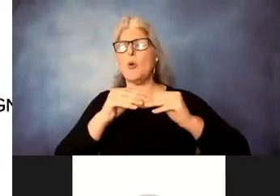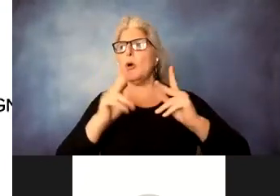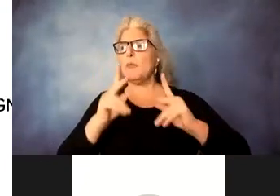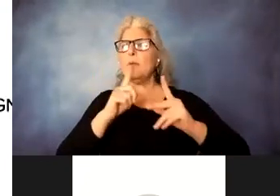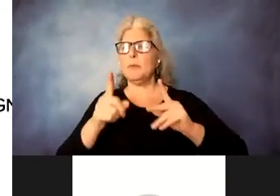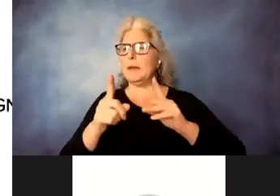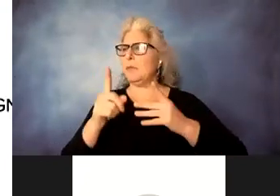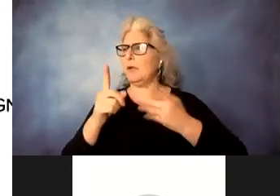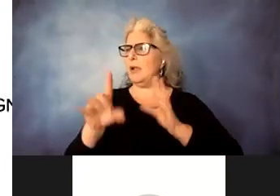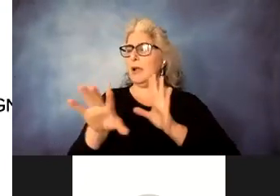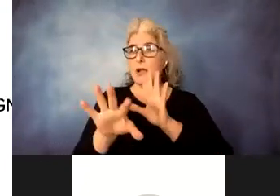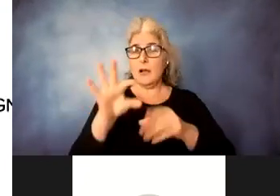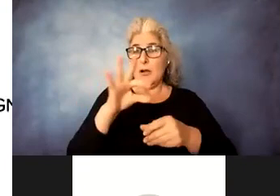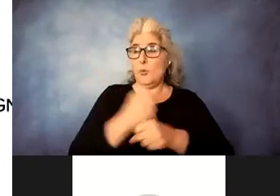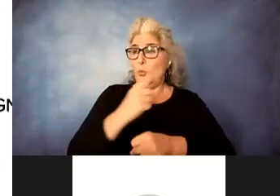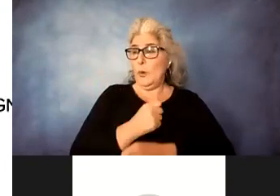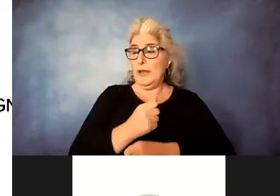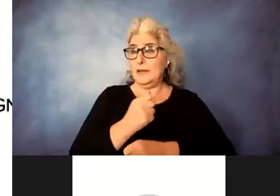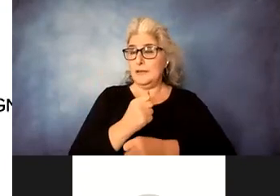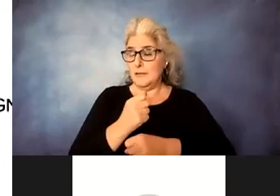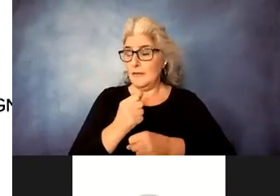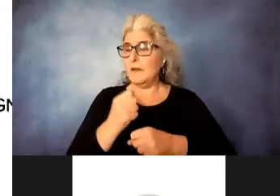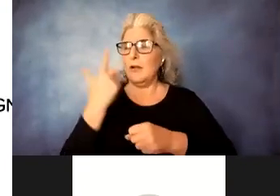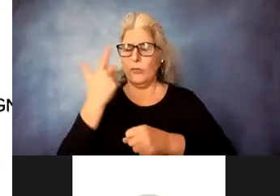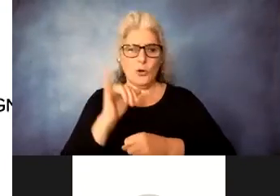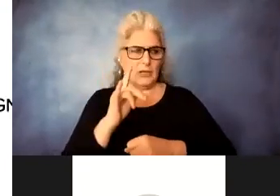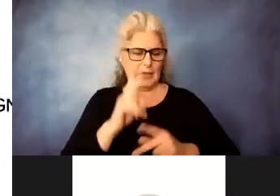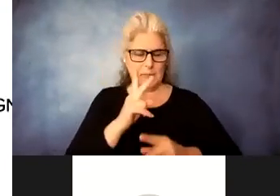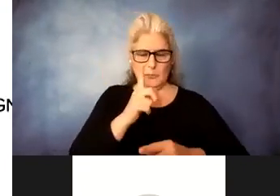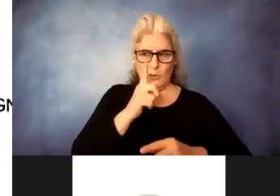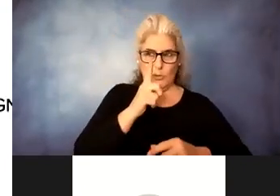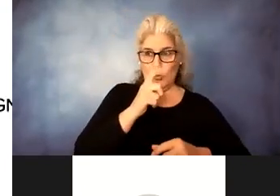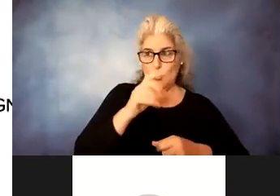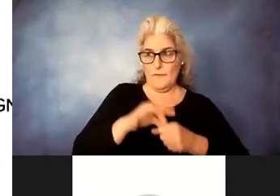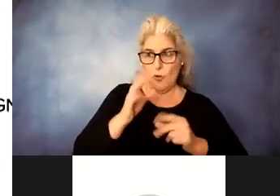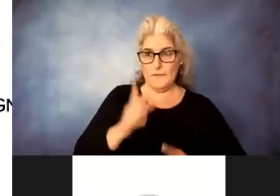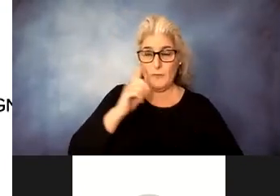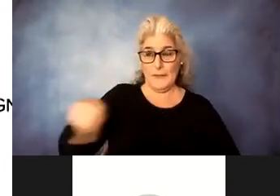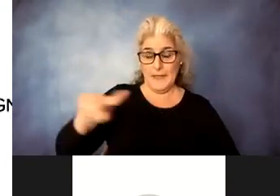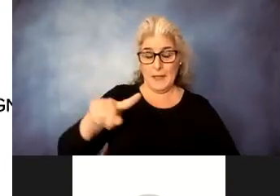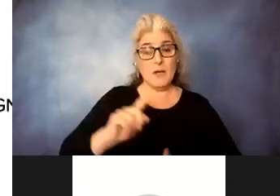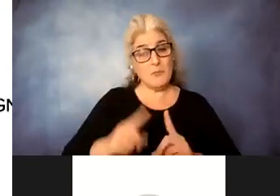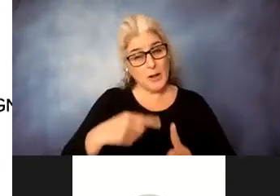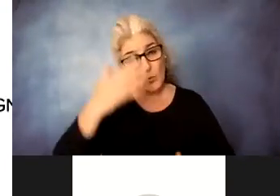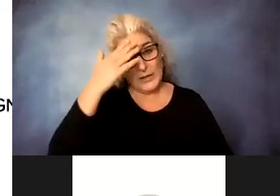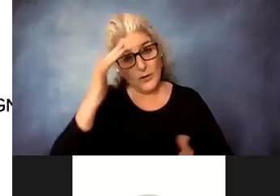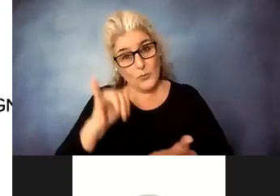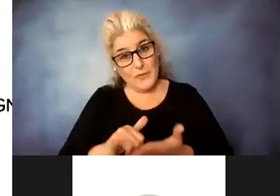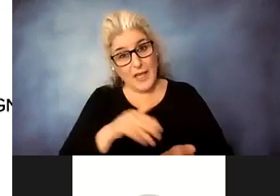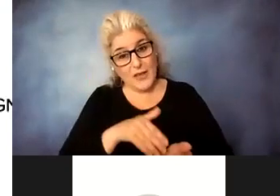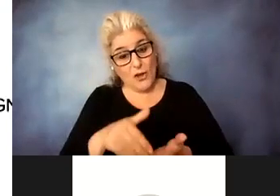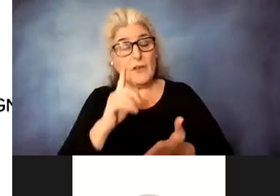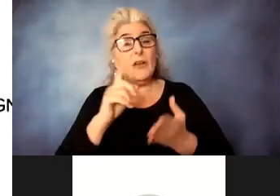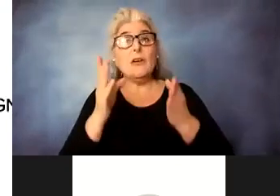are voting for that legislature, which is amazing. But we also know, and voters know this too, that at the